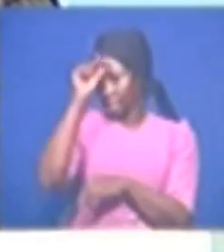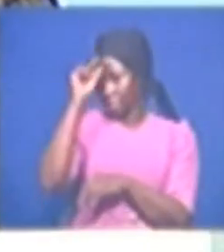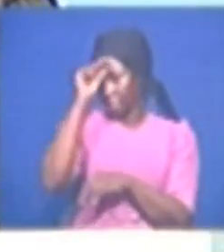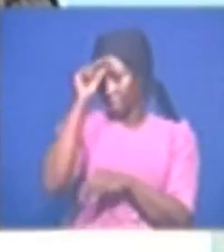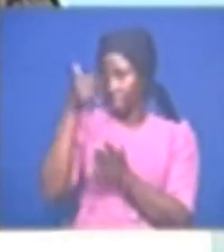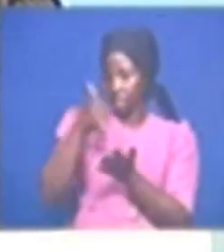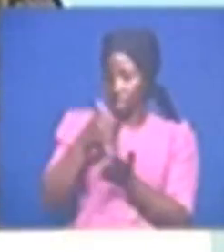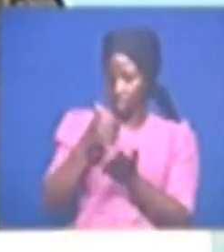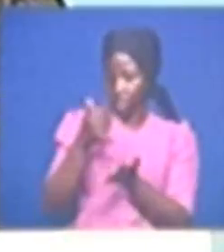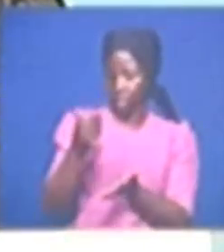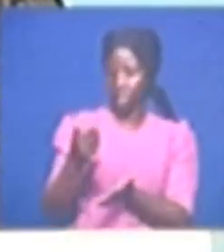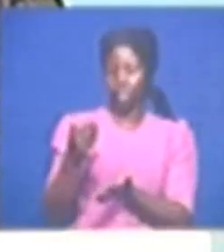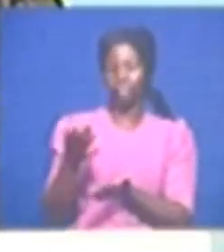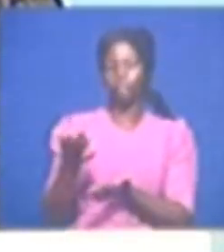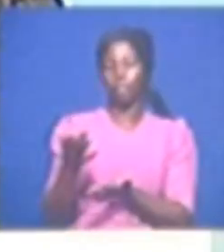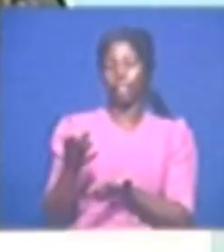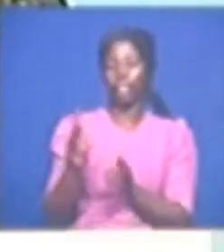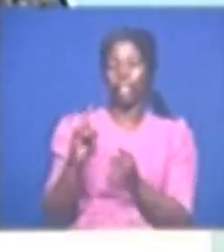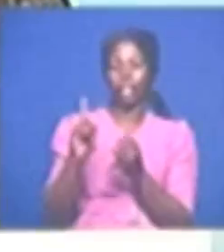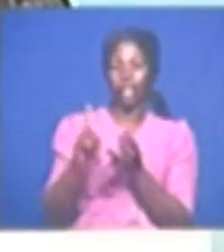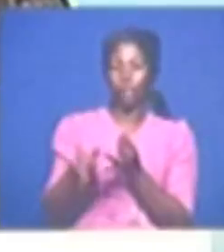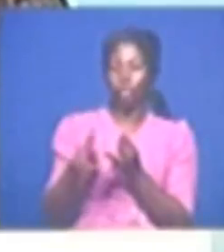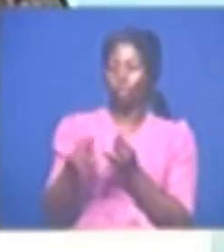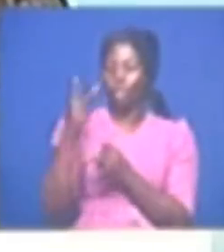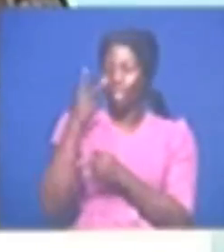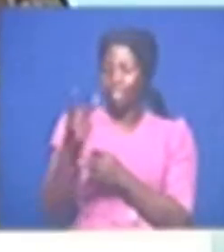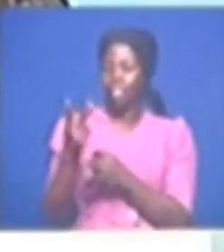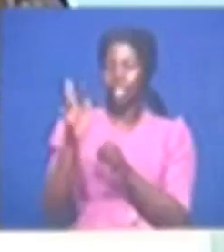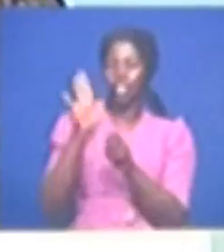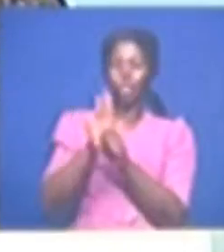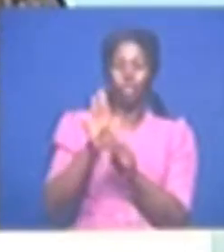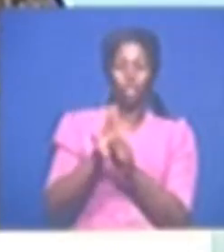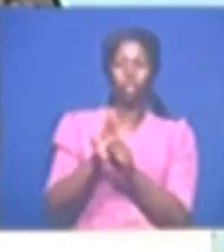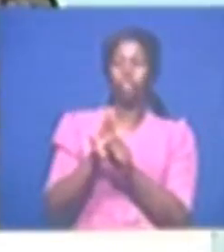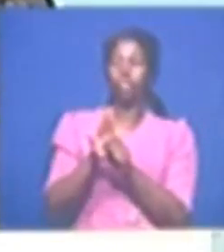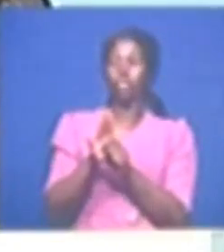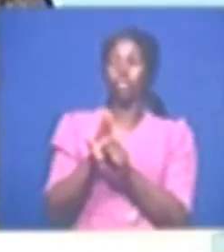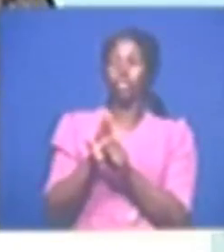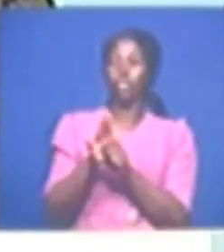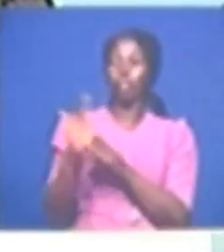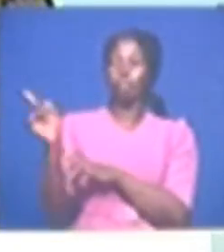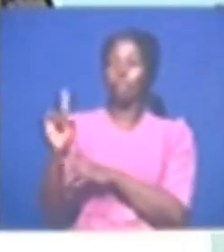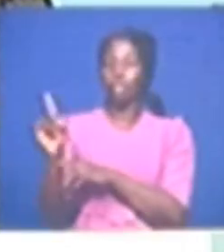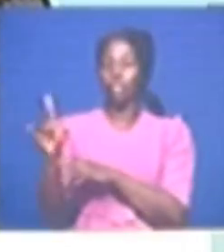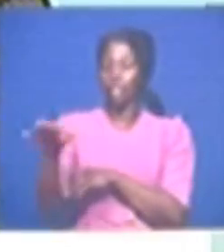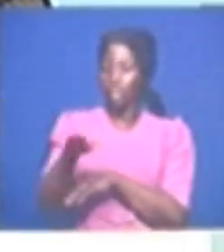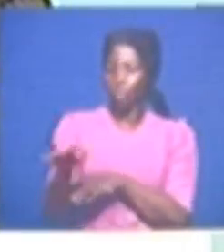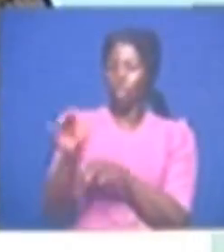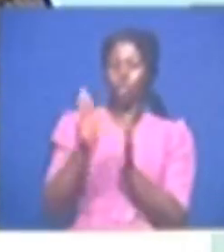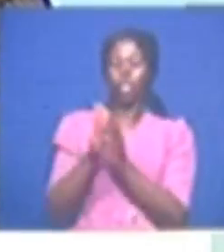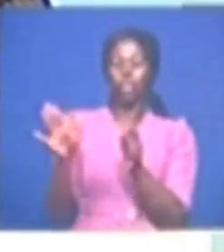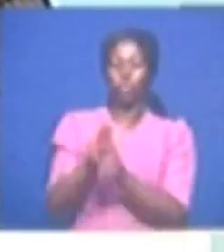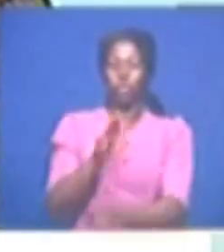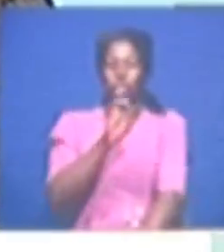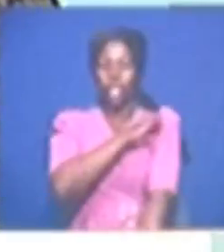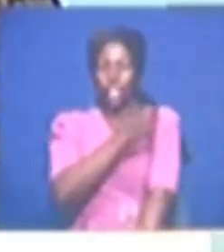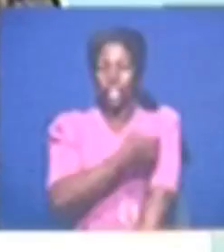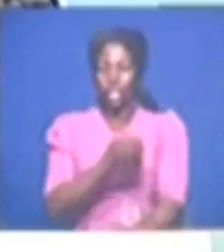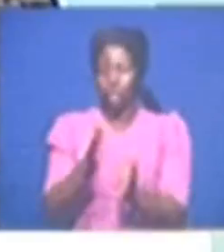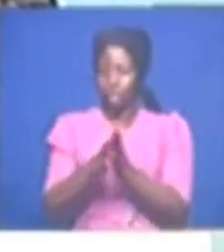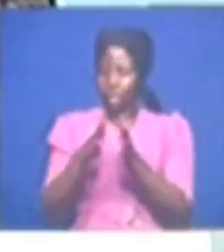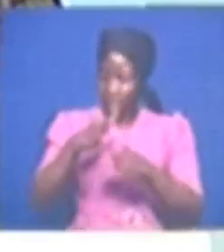Number 2, we are seeing a lot of energized Ministry of Environment right now with Honorable Tobiko.